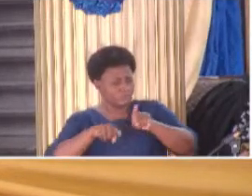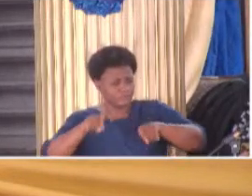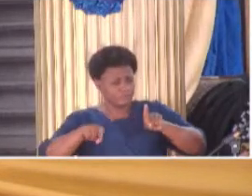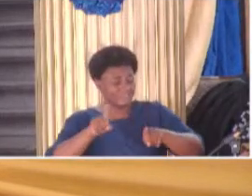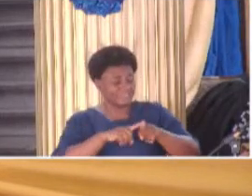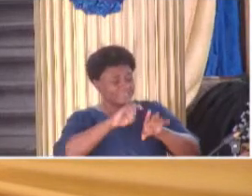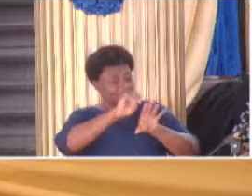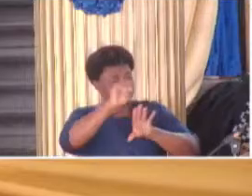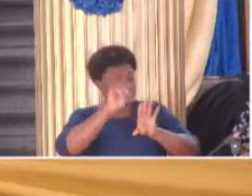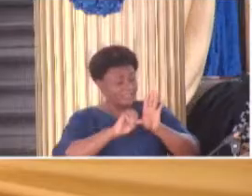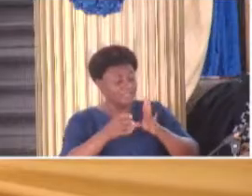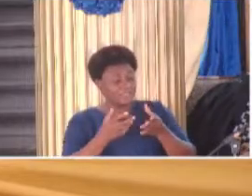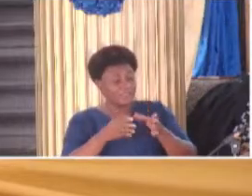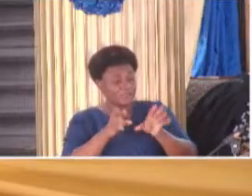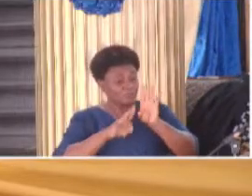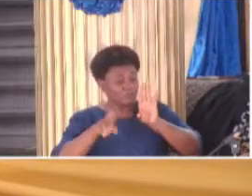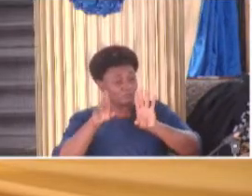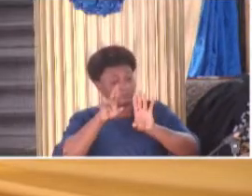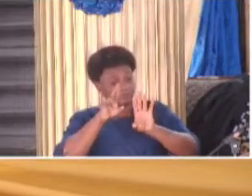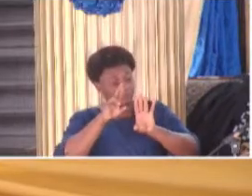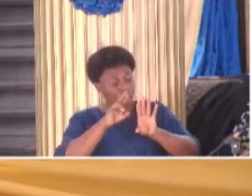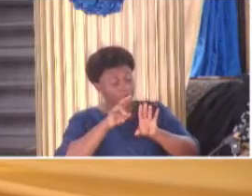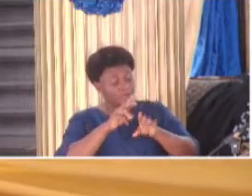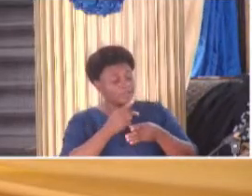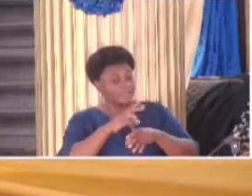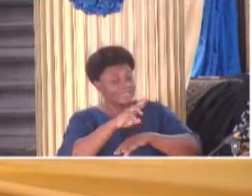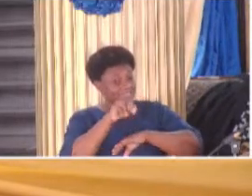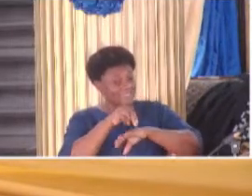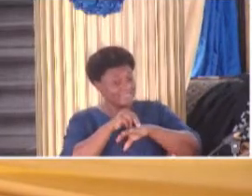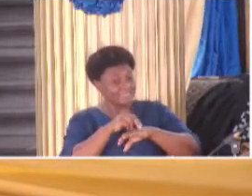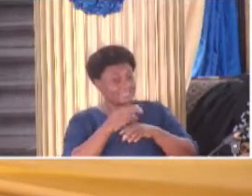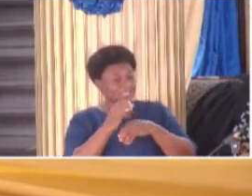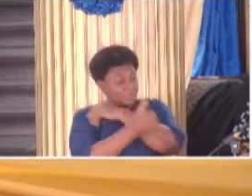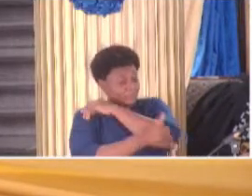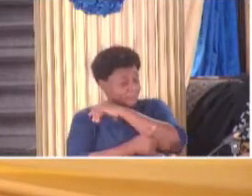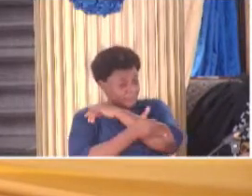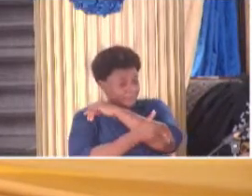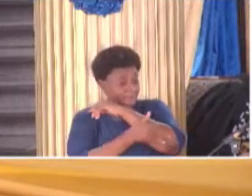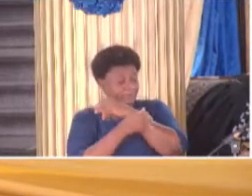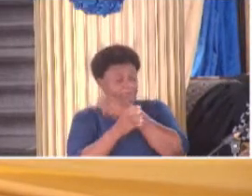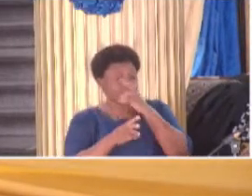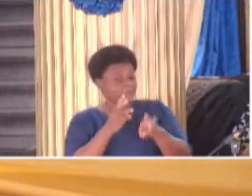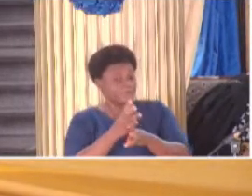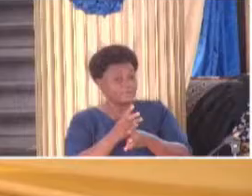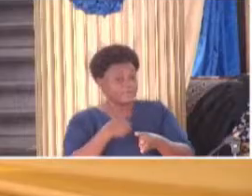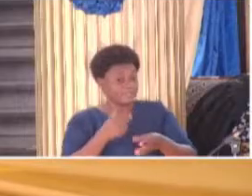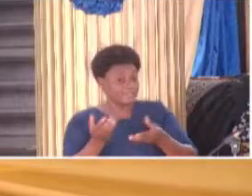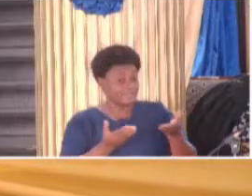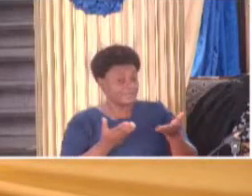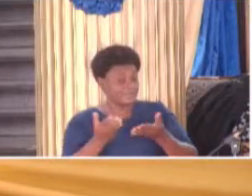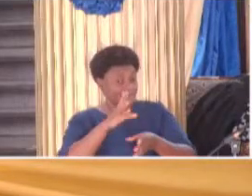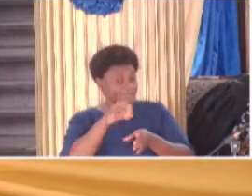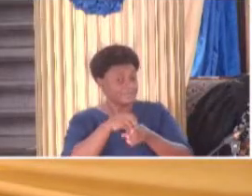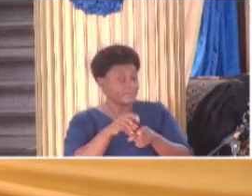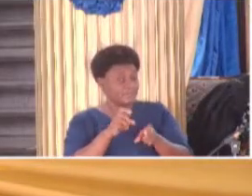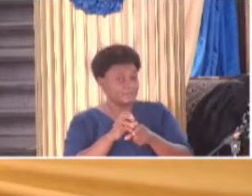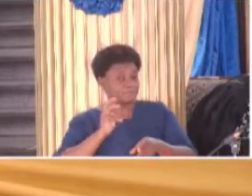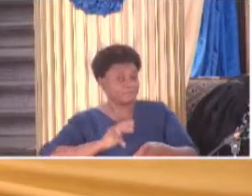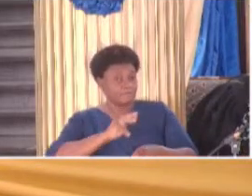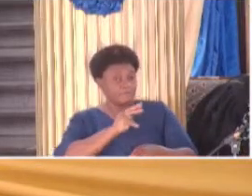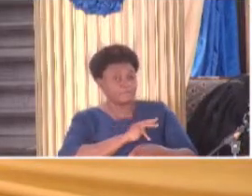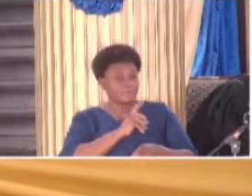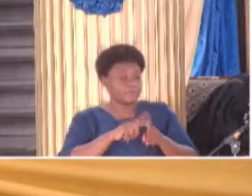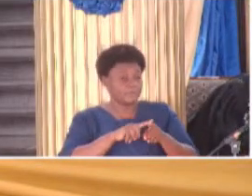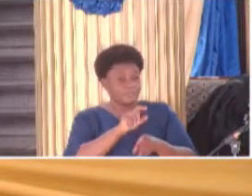national, continental, and global levels. Her service has included being member of the